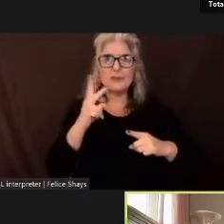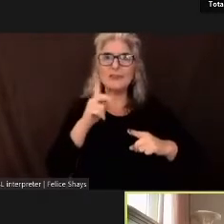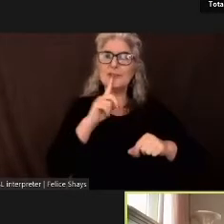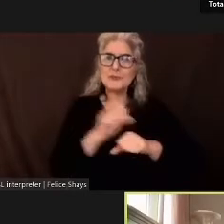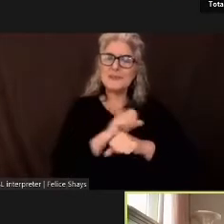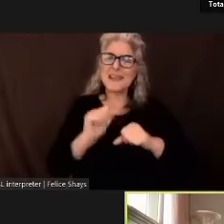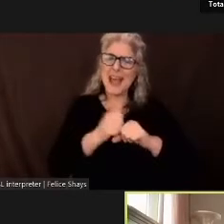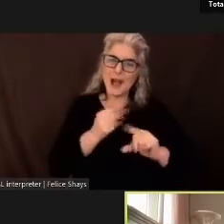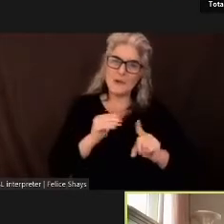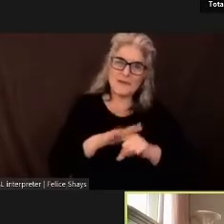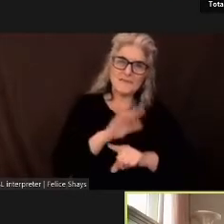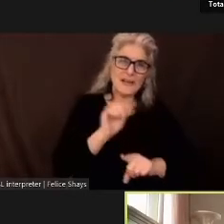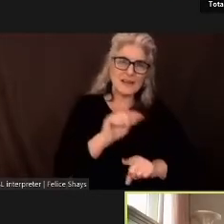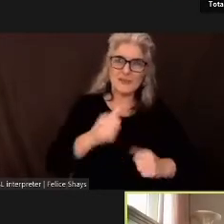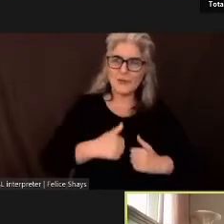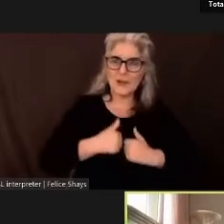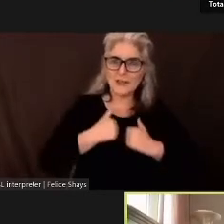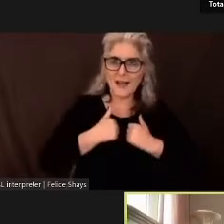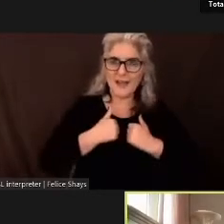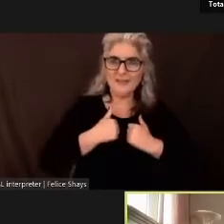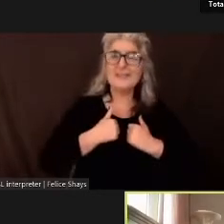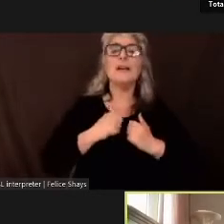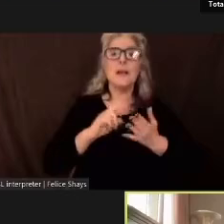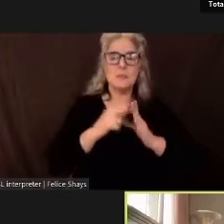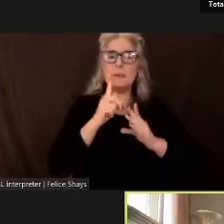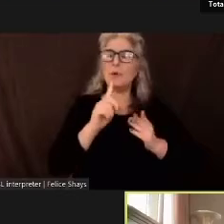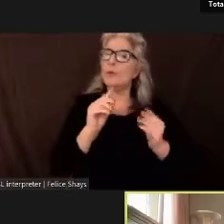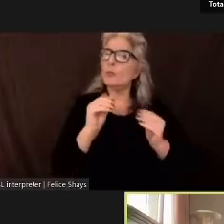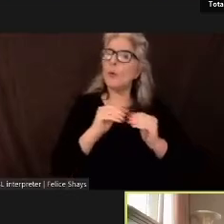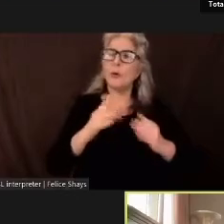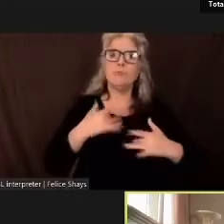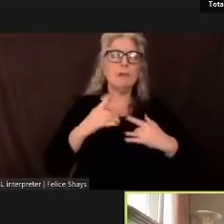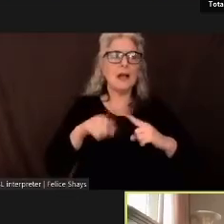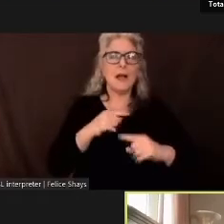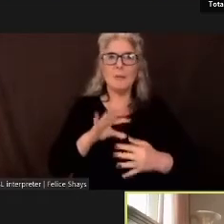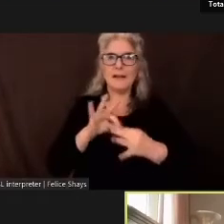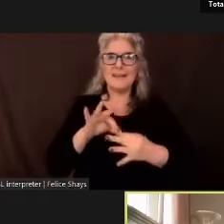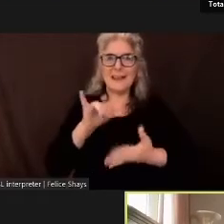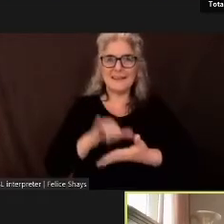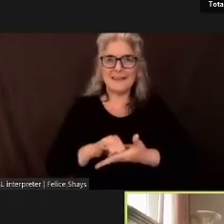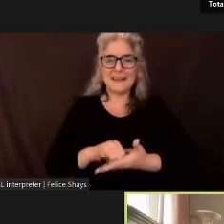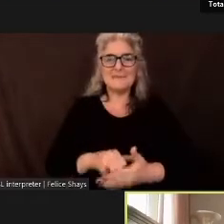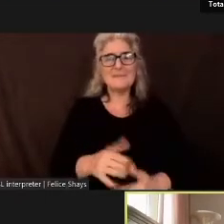is now tangible. Thank you for having me.